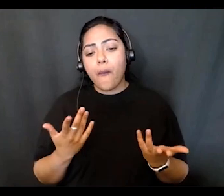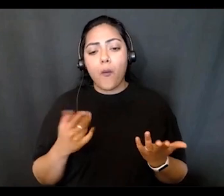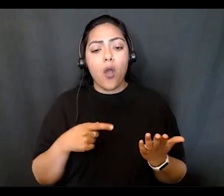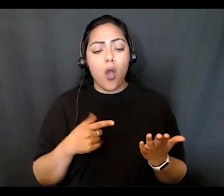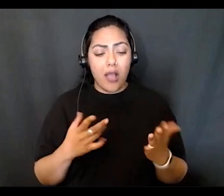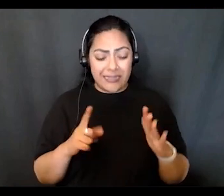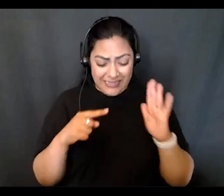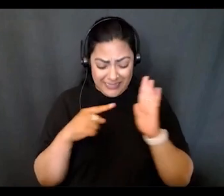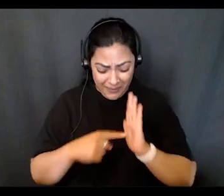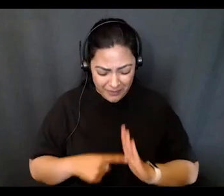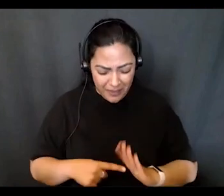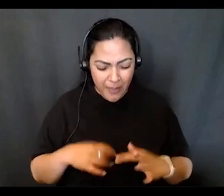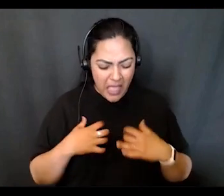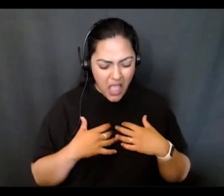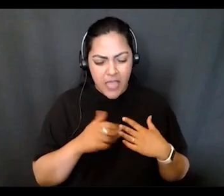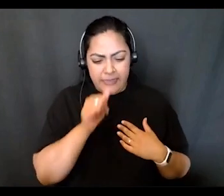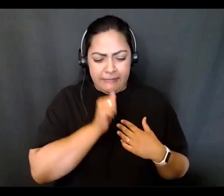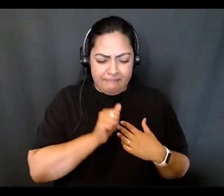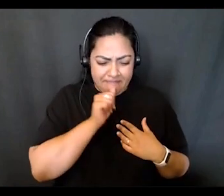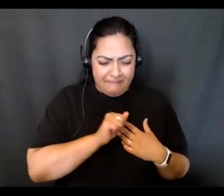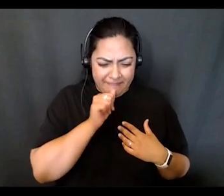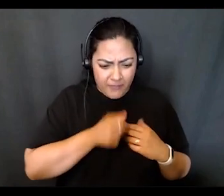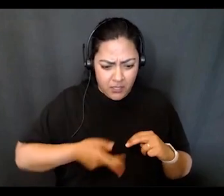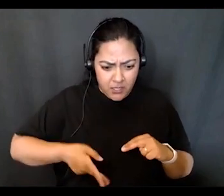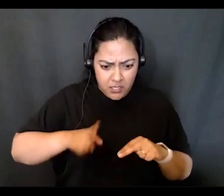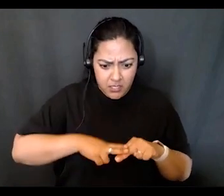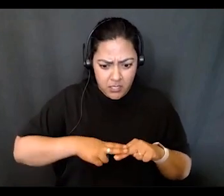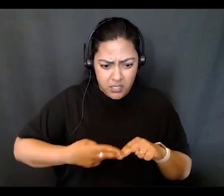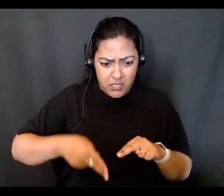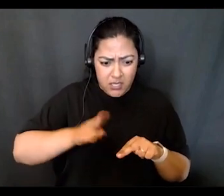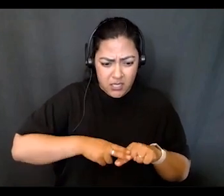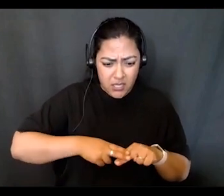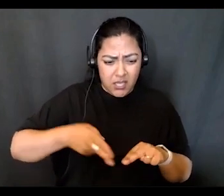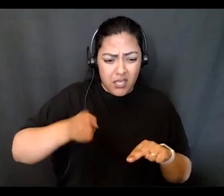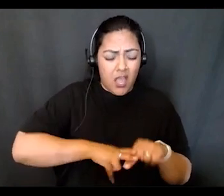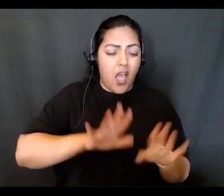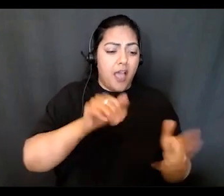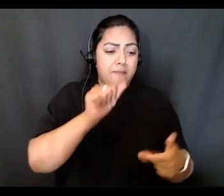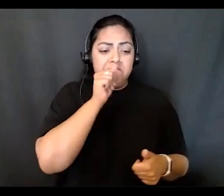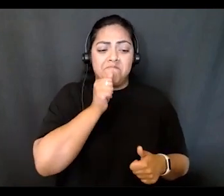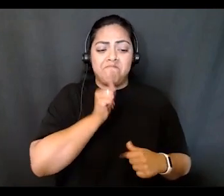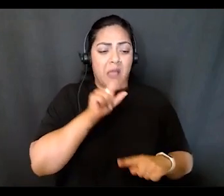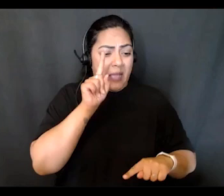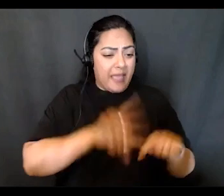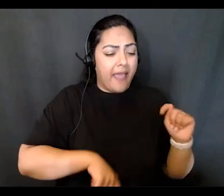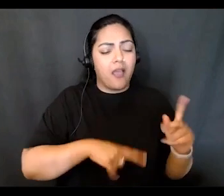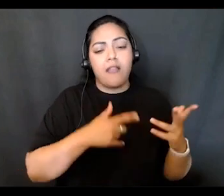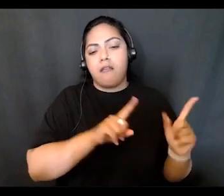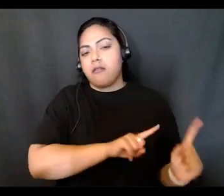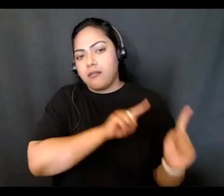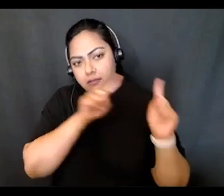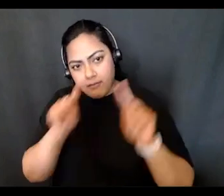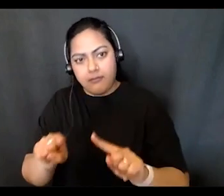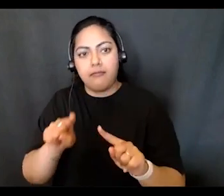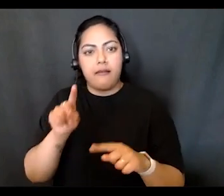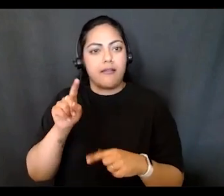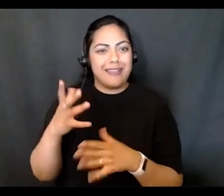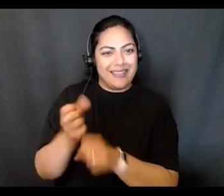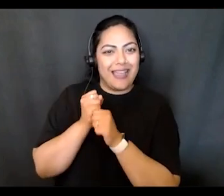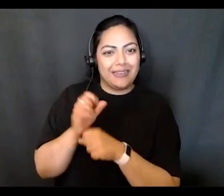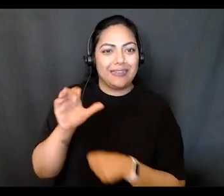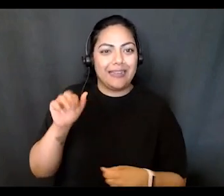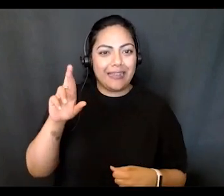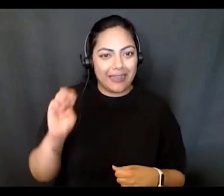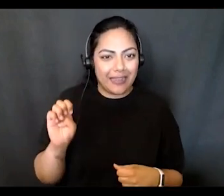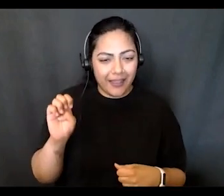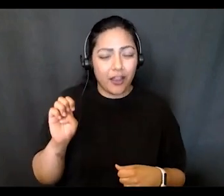until symptoms are really, really bad, right? So there's a delayed access to care, usually because of fear of the discrimination you're going to receive when you walk into